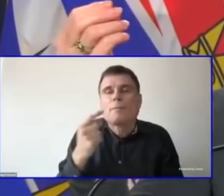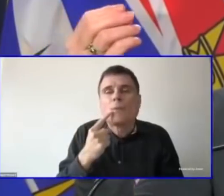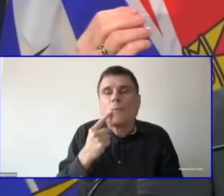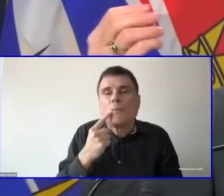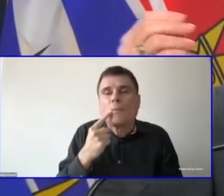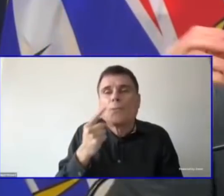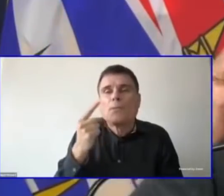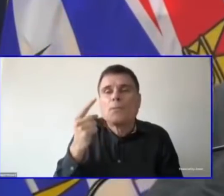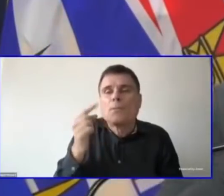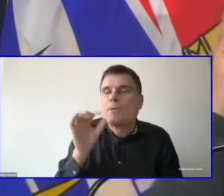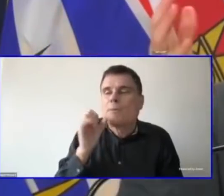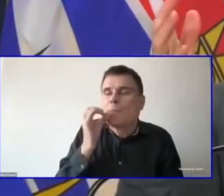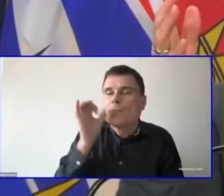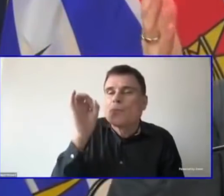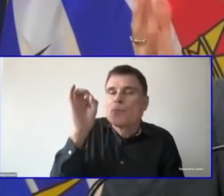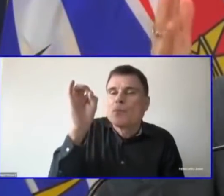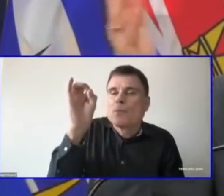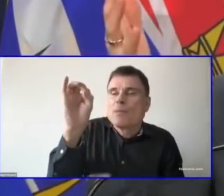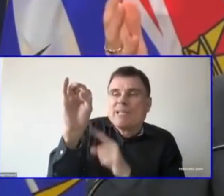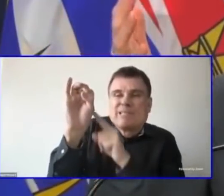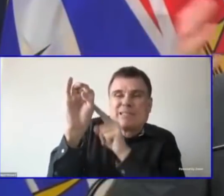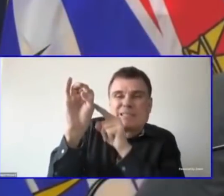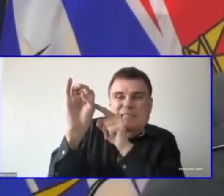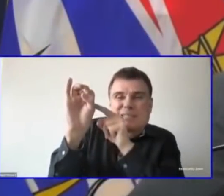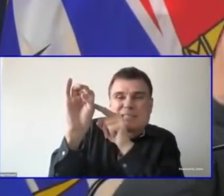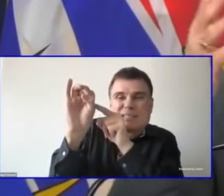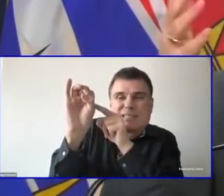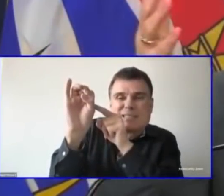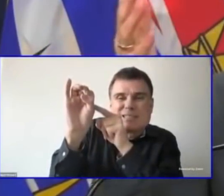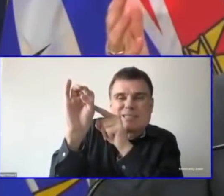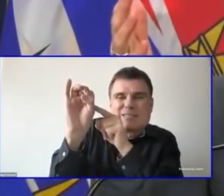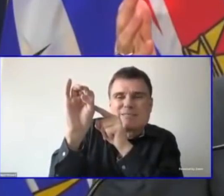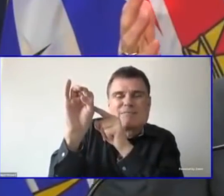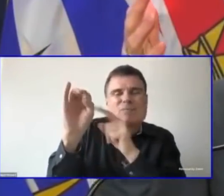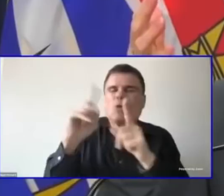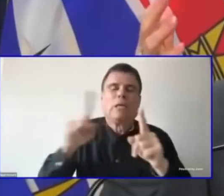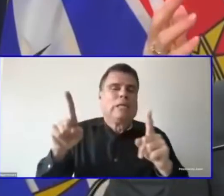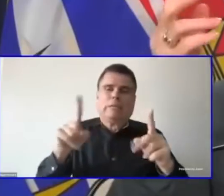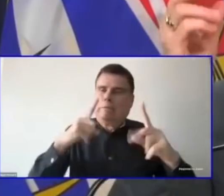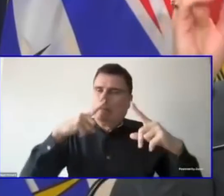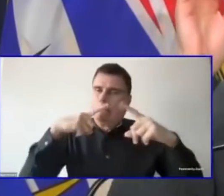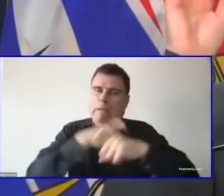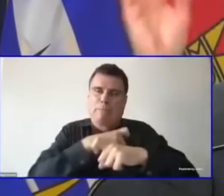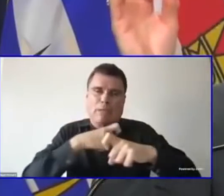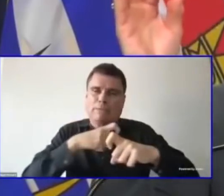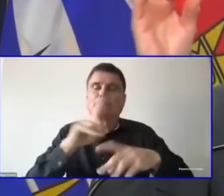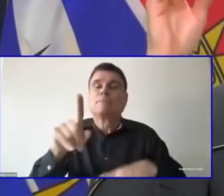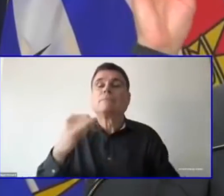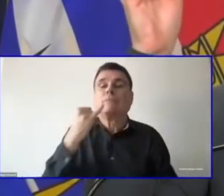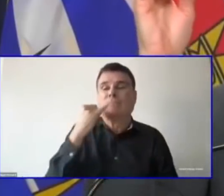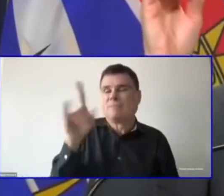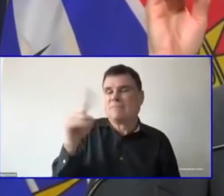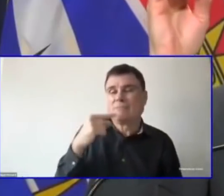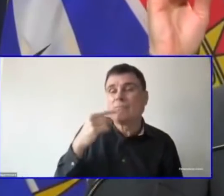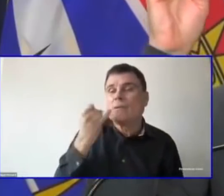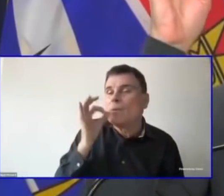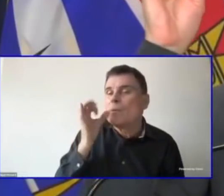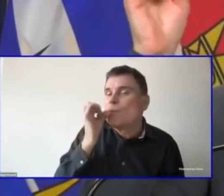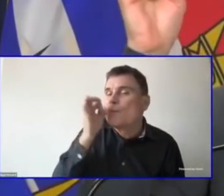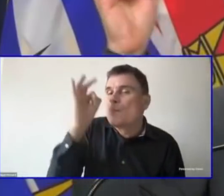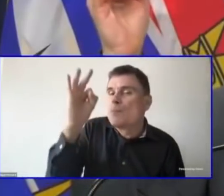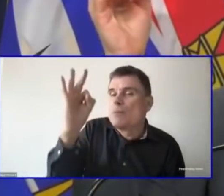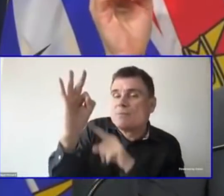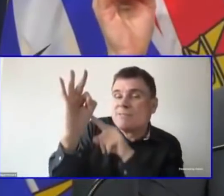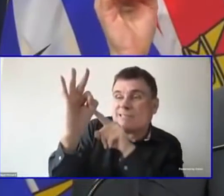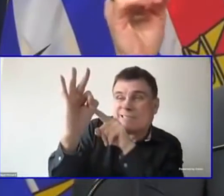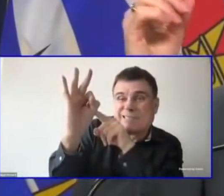smaller droplets. And really it's a combination of physics. So if a smaller droplet, an aerosol, has